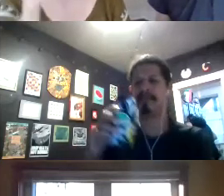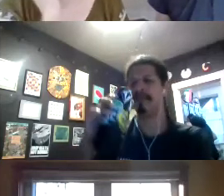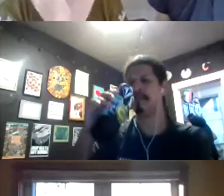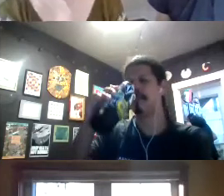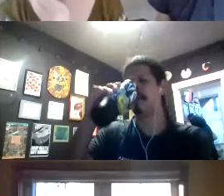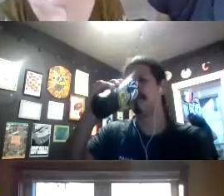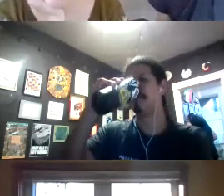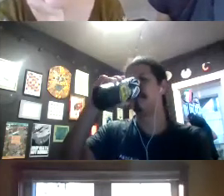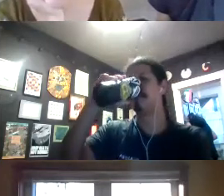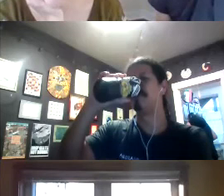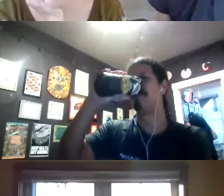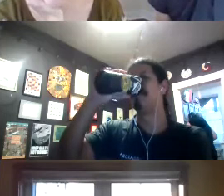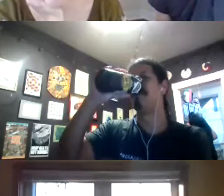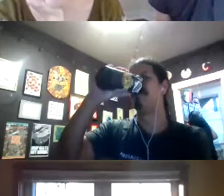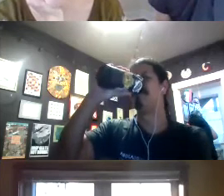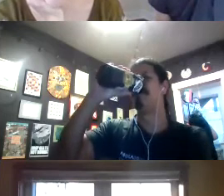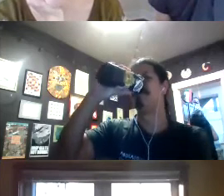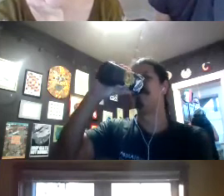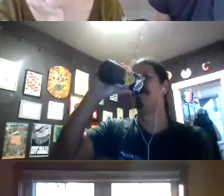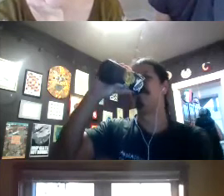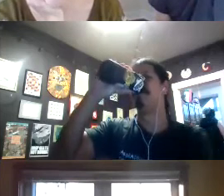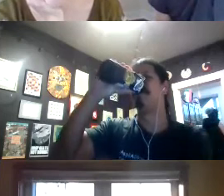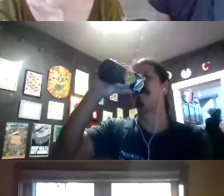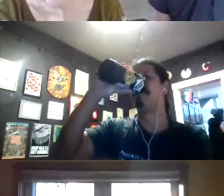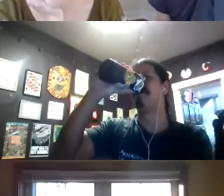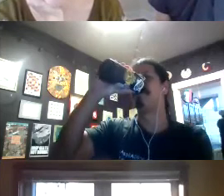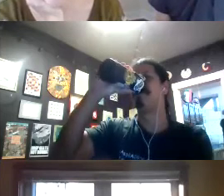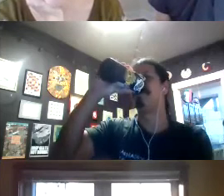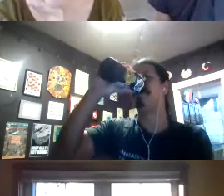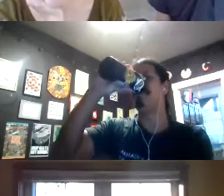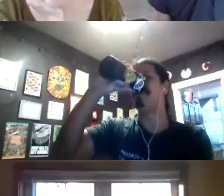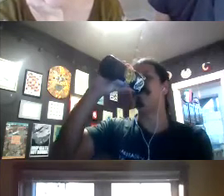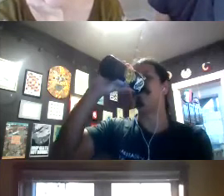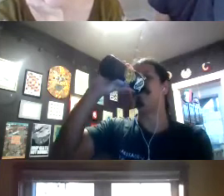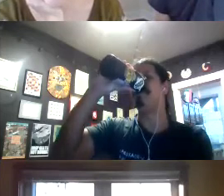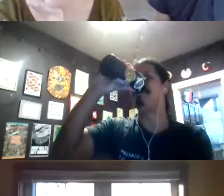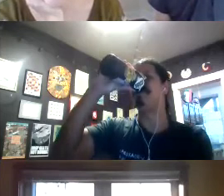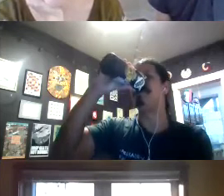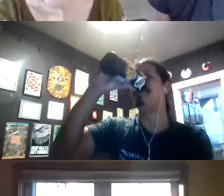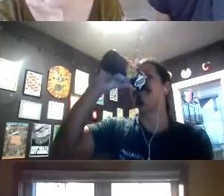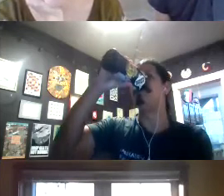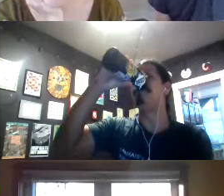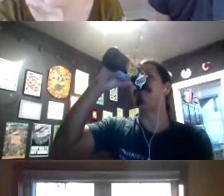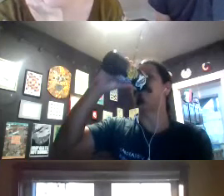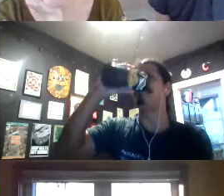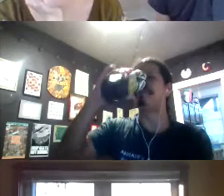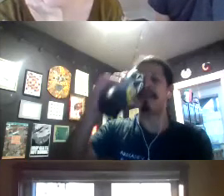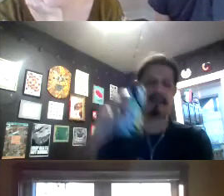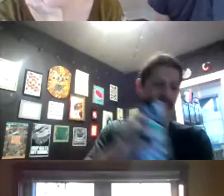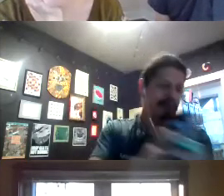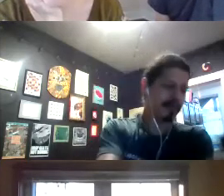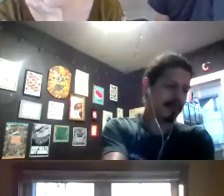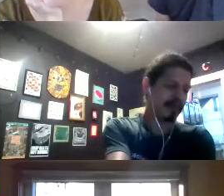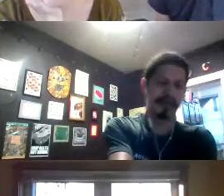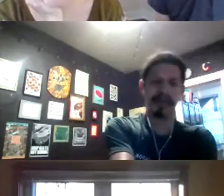we have our pickup and drop off every single day in the morning and for dismissal. The cars get backed up, all the way